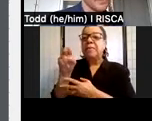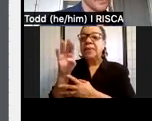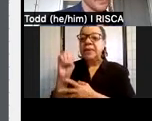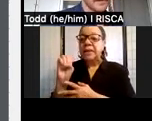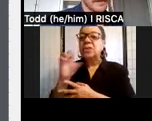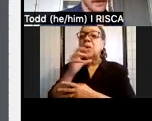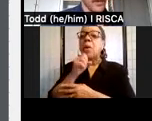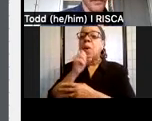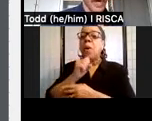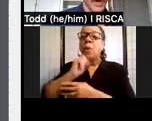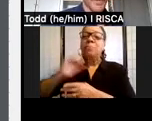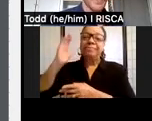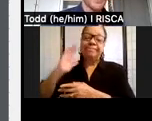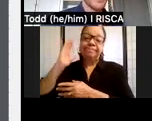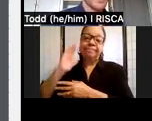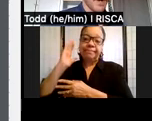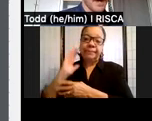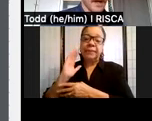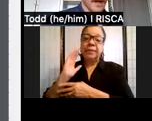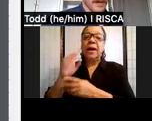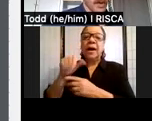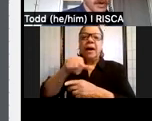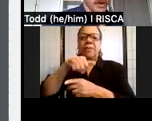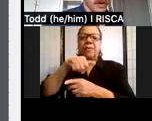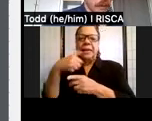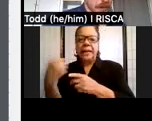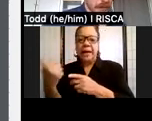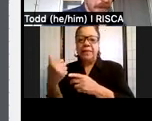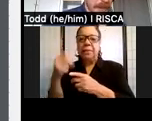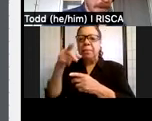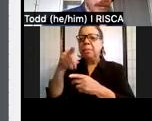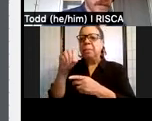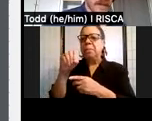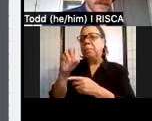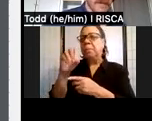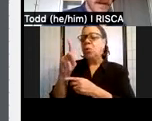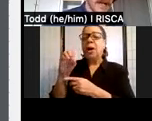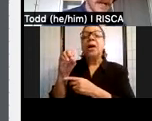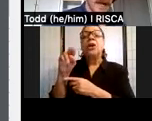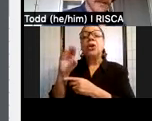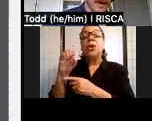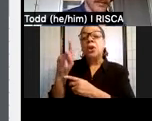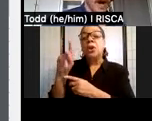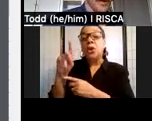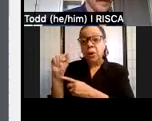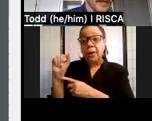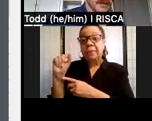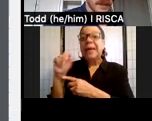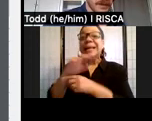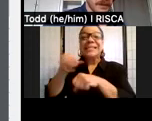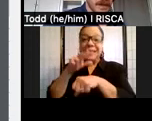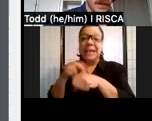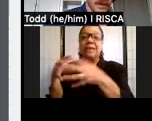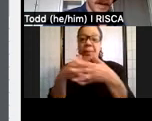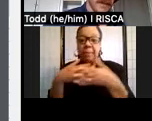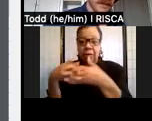of their Narragansett, Wampanoag, Nipmuc, and Pokanoket people. RISCA is a committed ally, and as artists, we honor the Indigenous